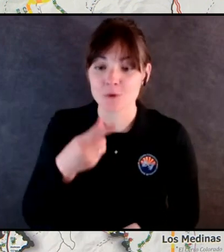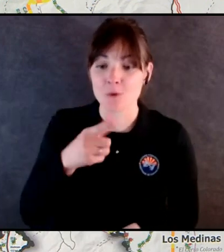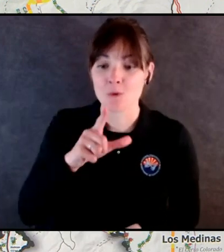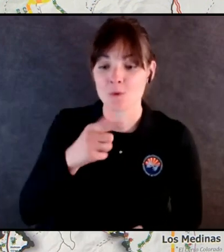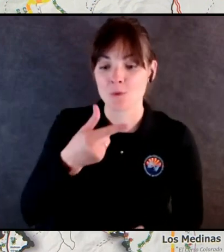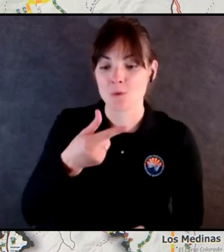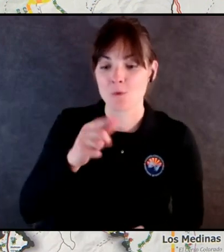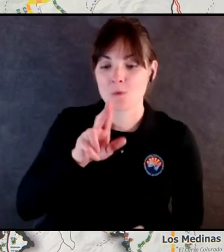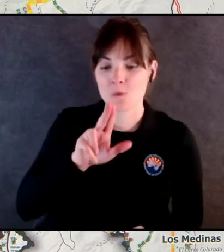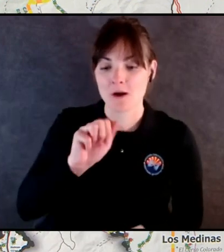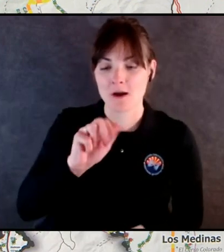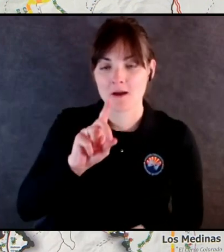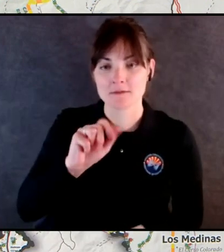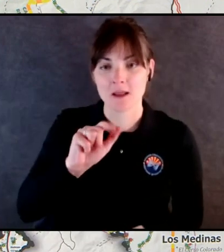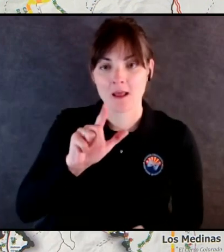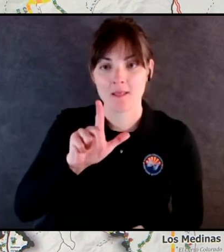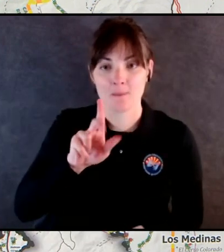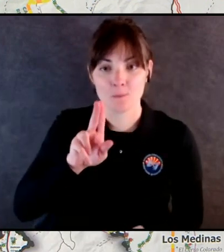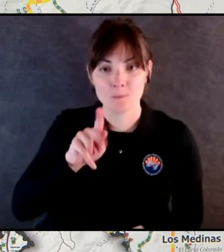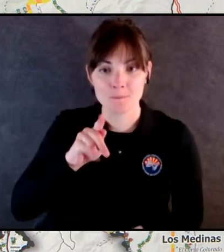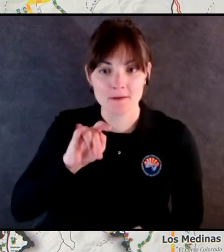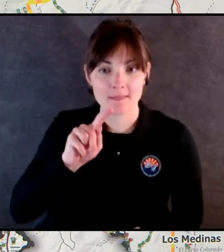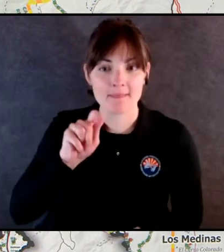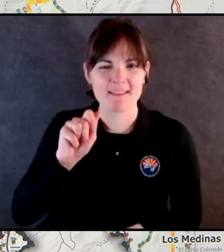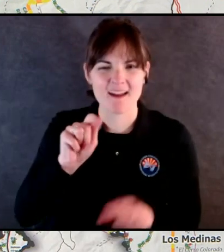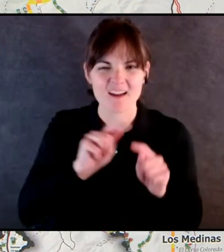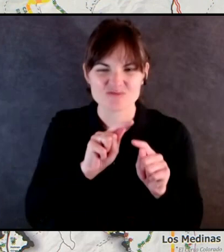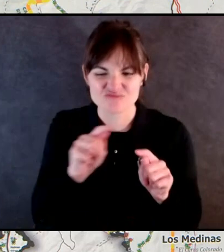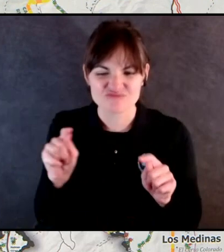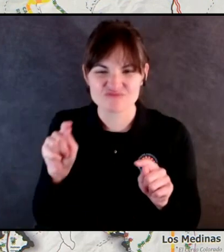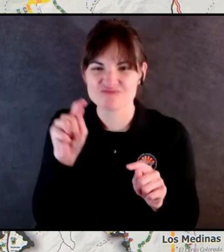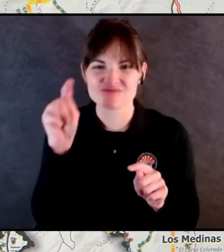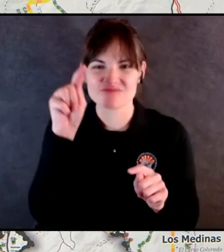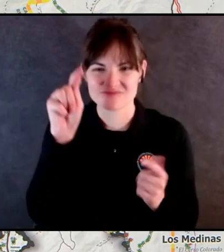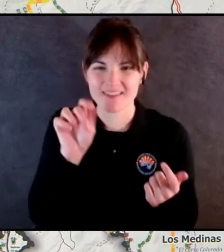can do additional assessments of what work needs to be done, and then